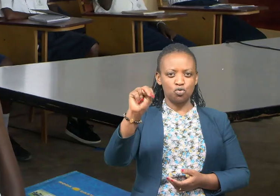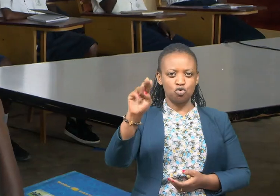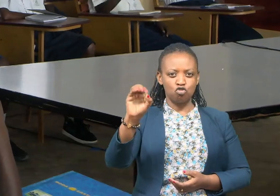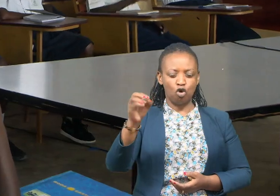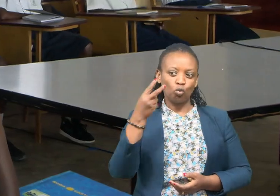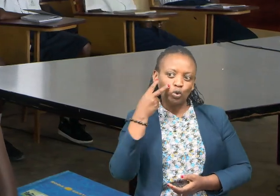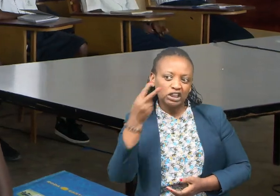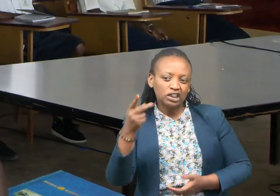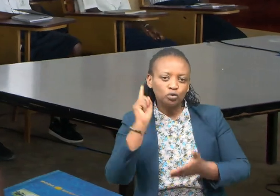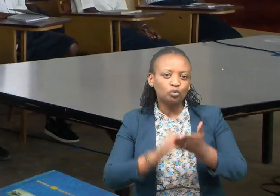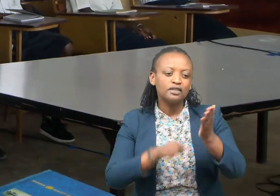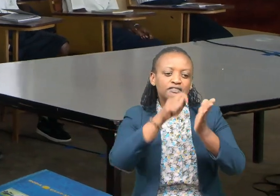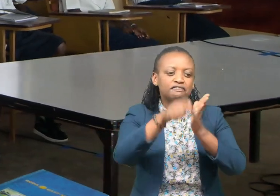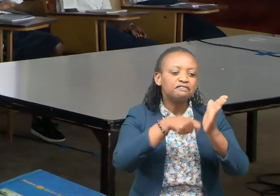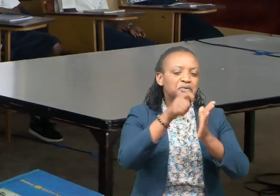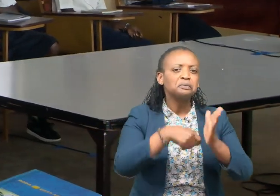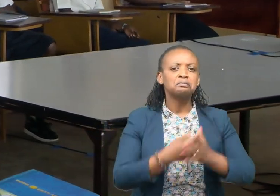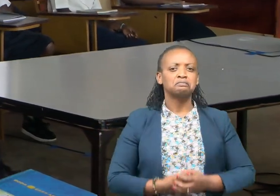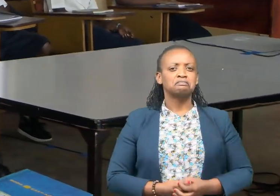Bruno.